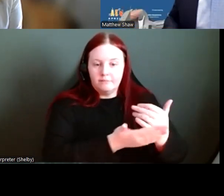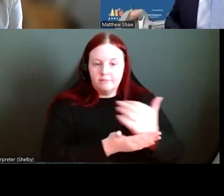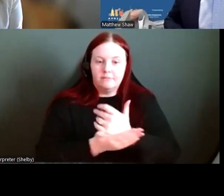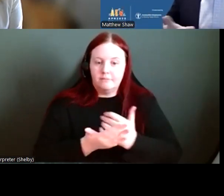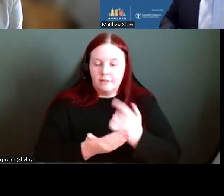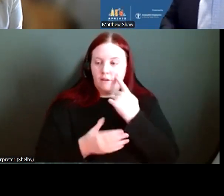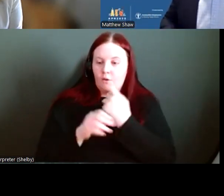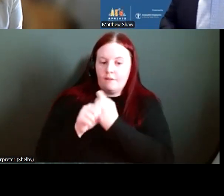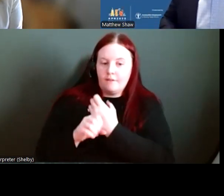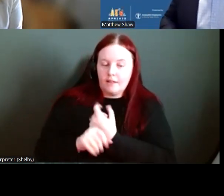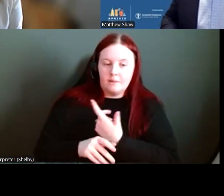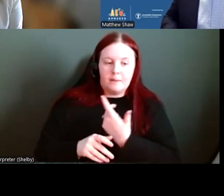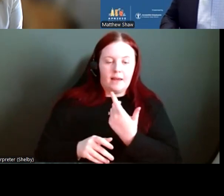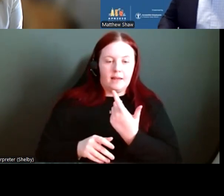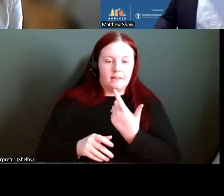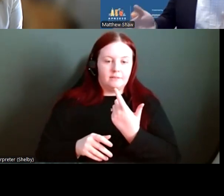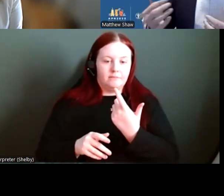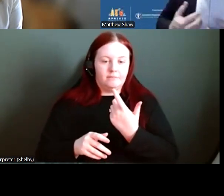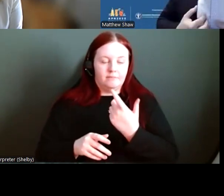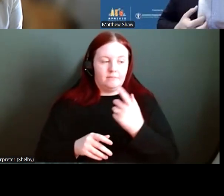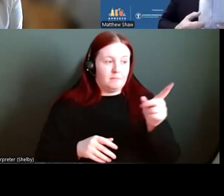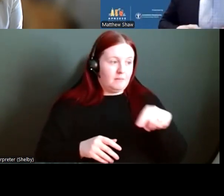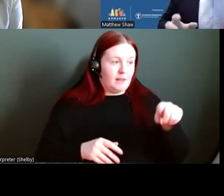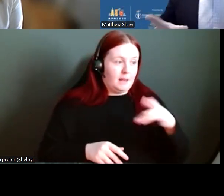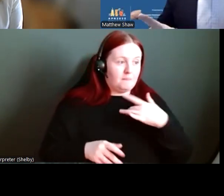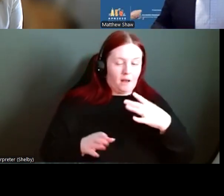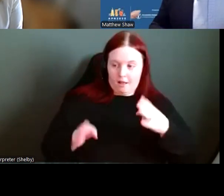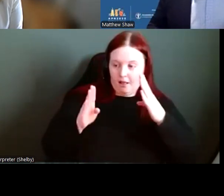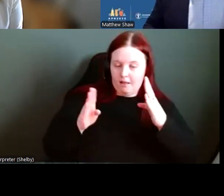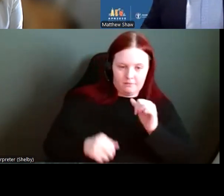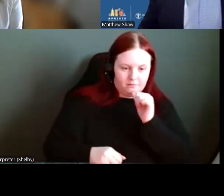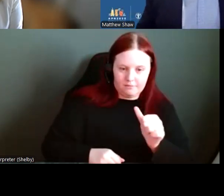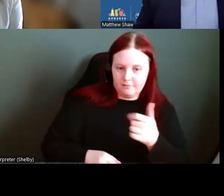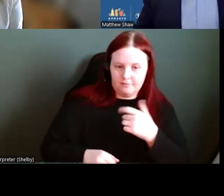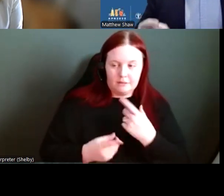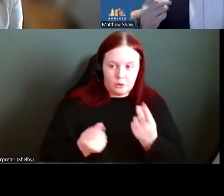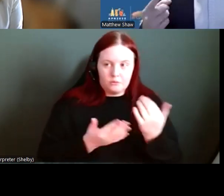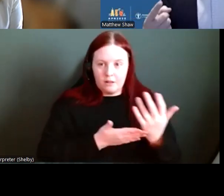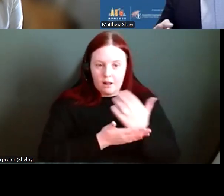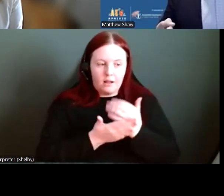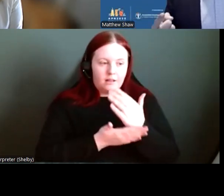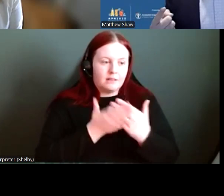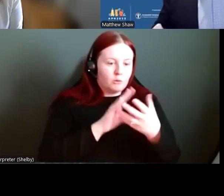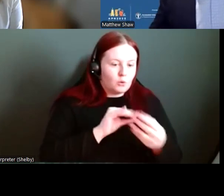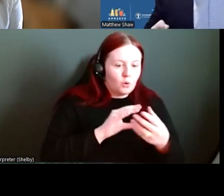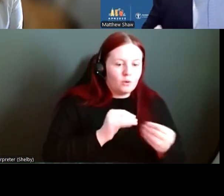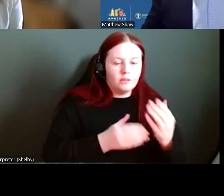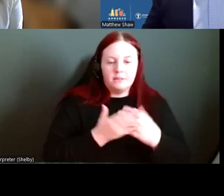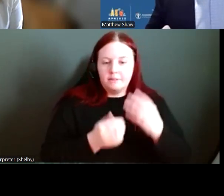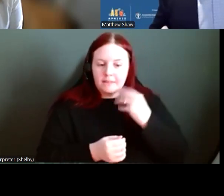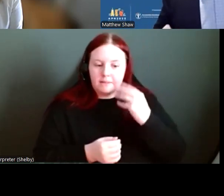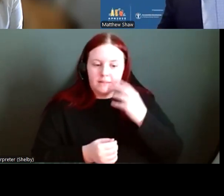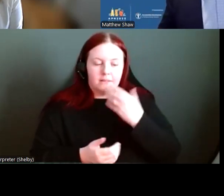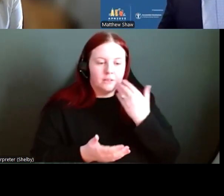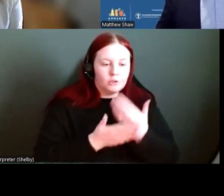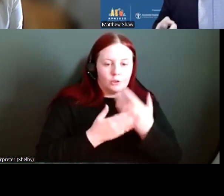while nobody's really paying attention and collecting those insights. And you've got a couple of stories in your back pocket of where somebody on the team